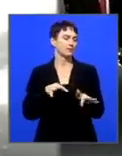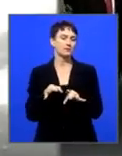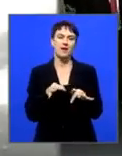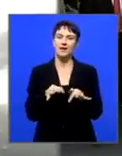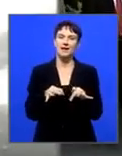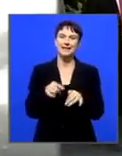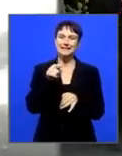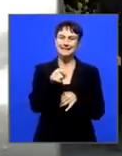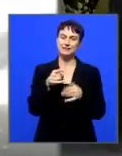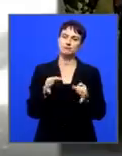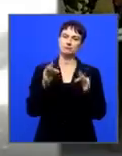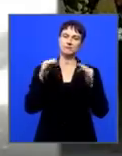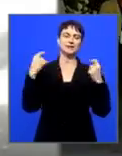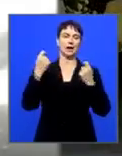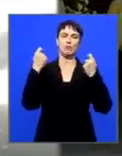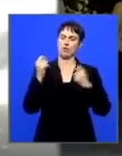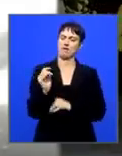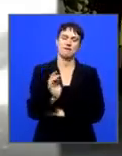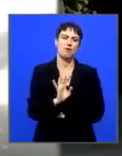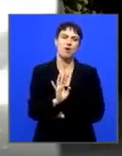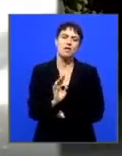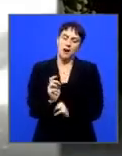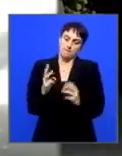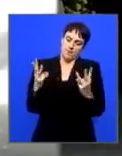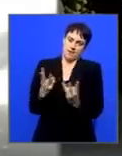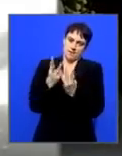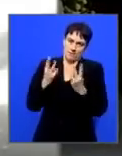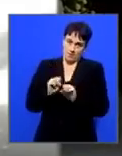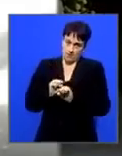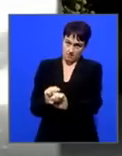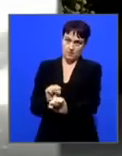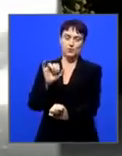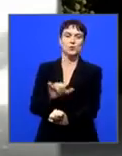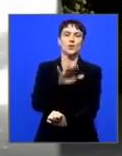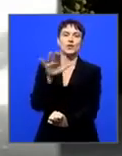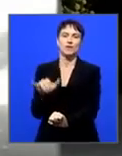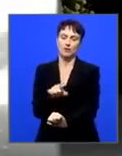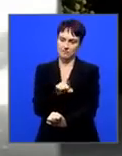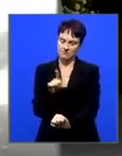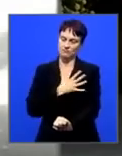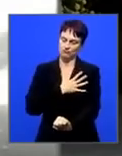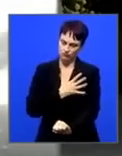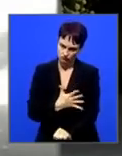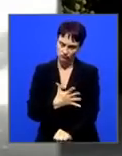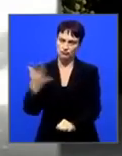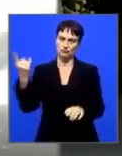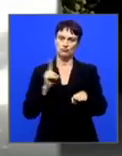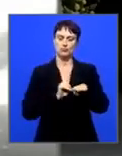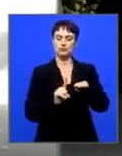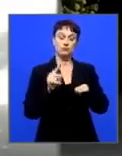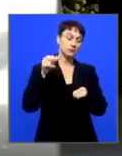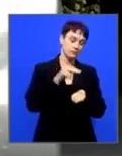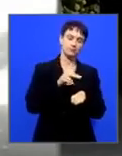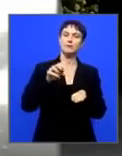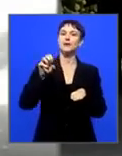an official ceremony. It is the ceremony of the people of South Africa. They are the ones who are being given an